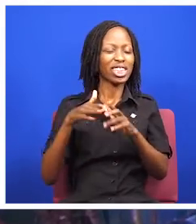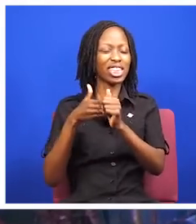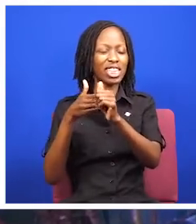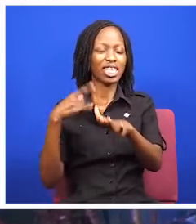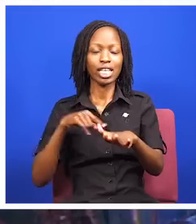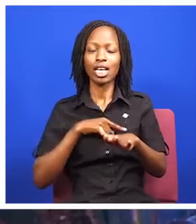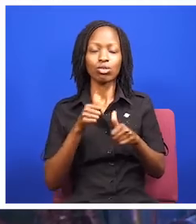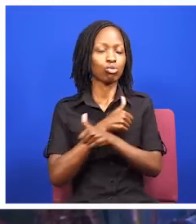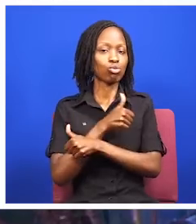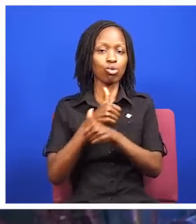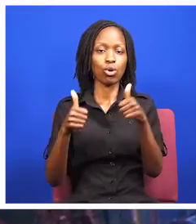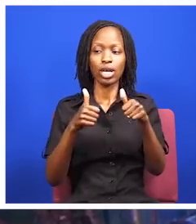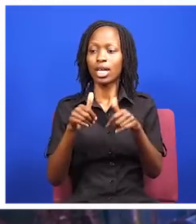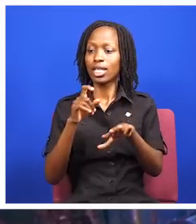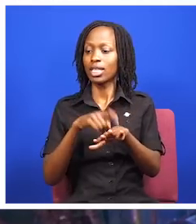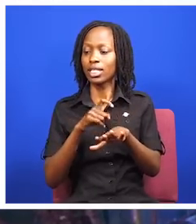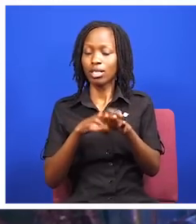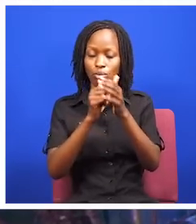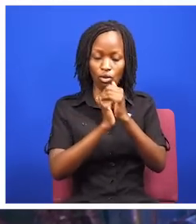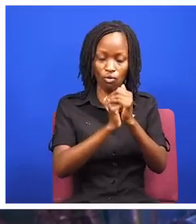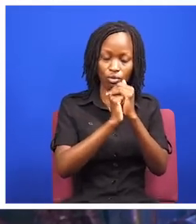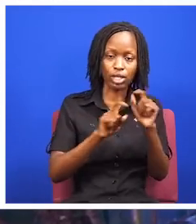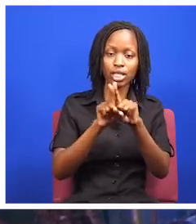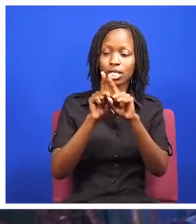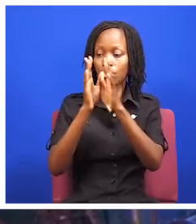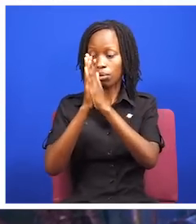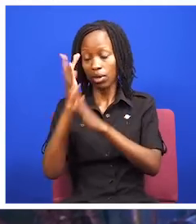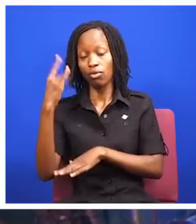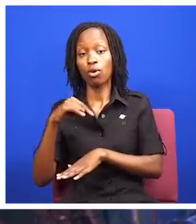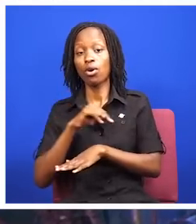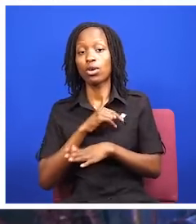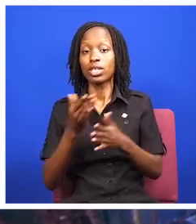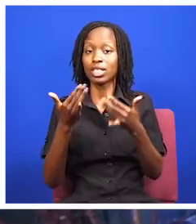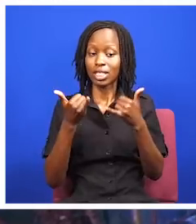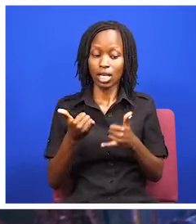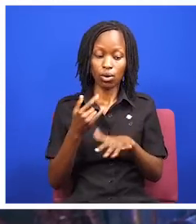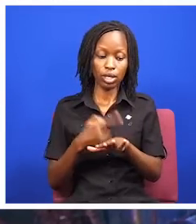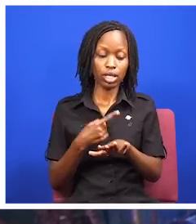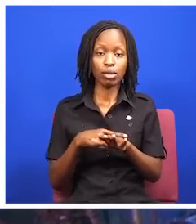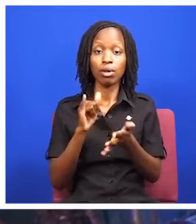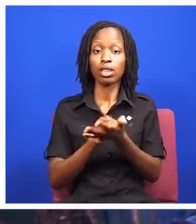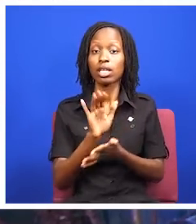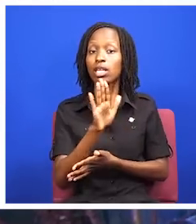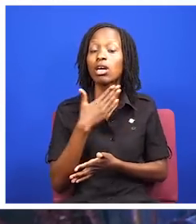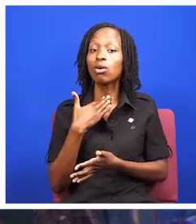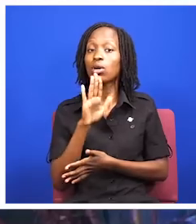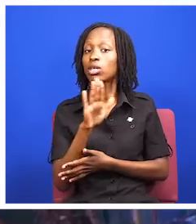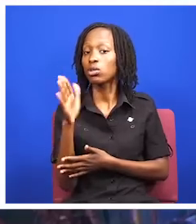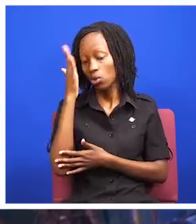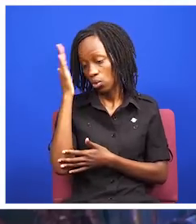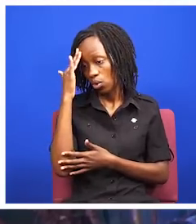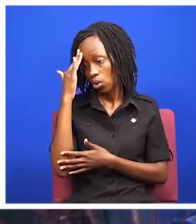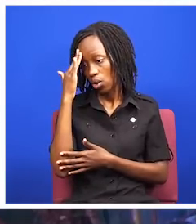so well in that time of worship and also praying for us. And now is that time that I want you to know